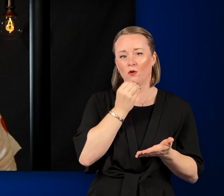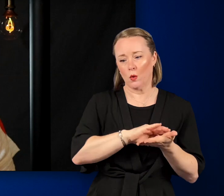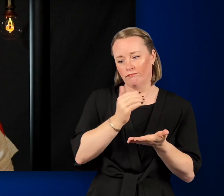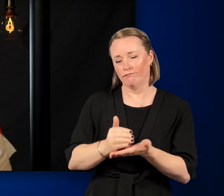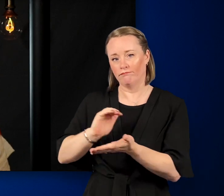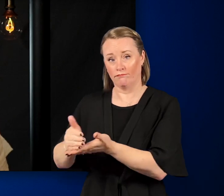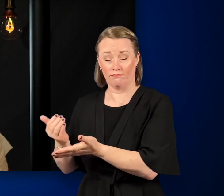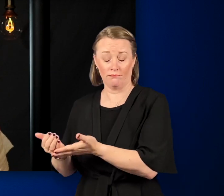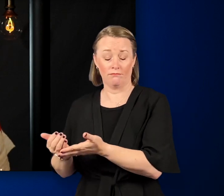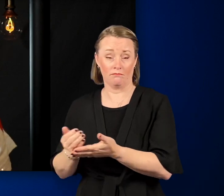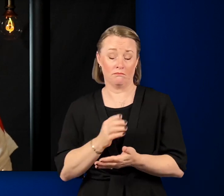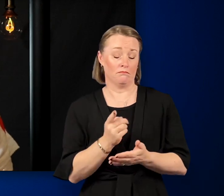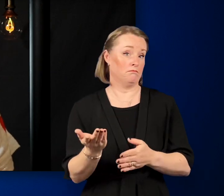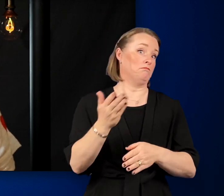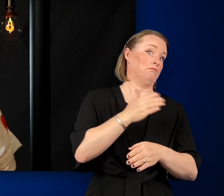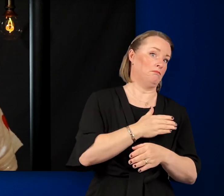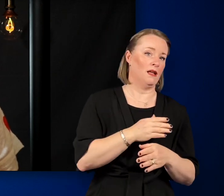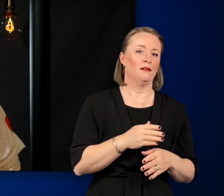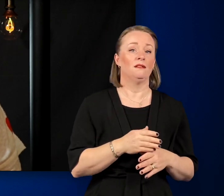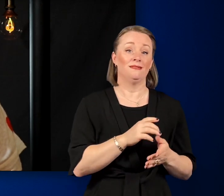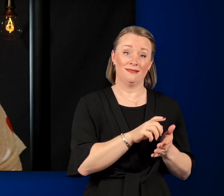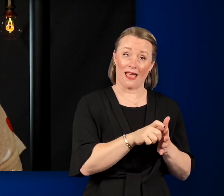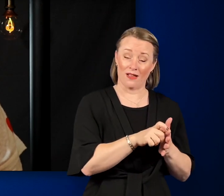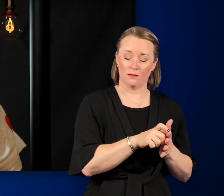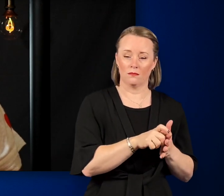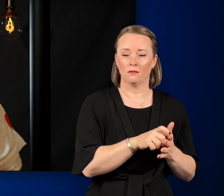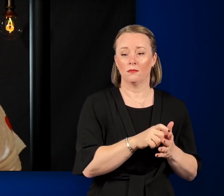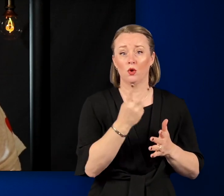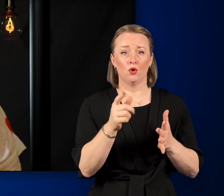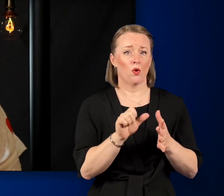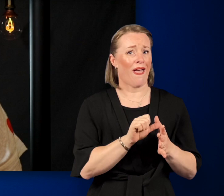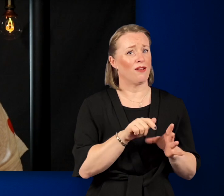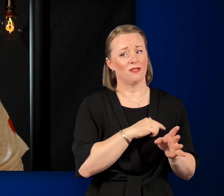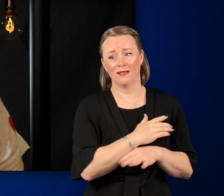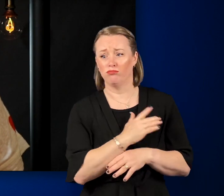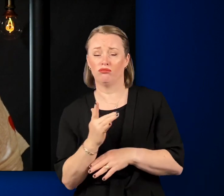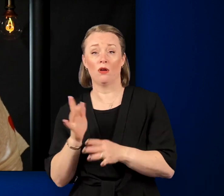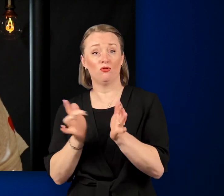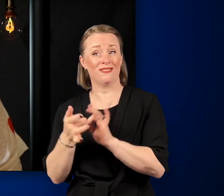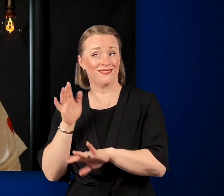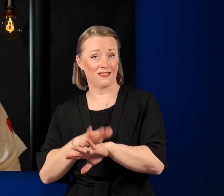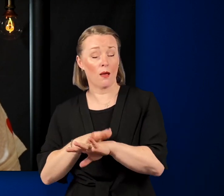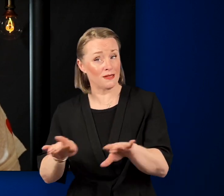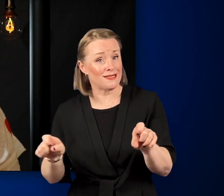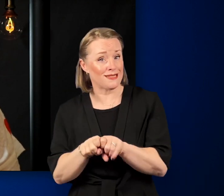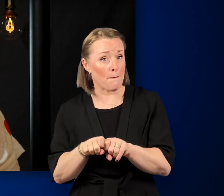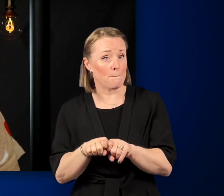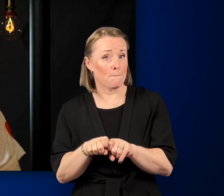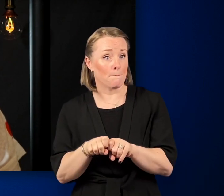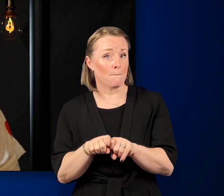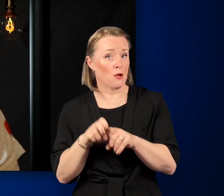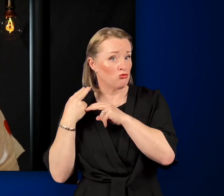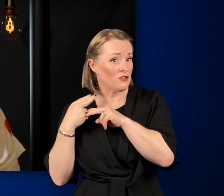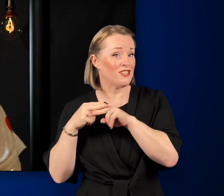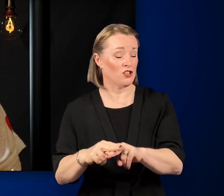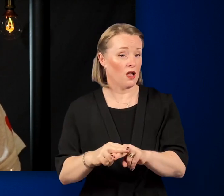the custom in Israel. And Jesus actually went to dinner with a religious leader once and had to point out that he'd shown him actually